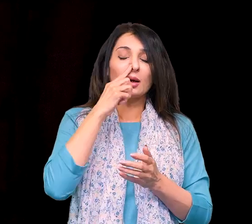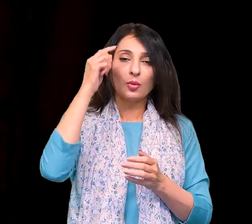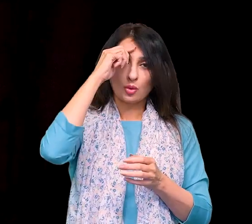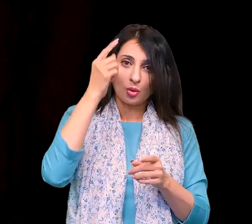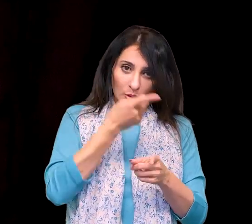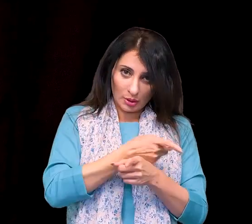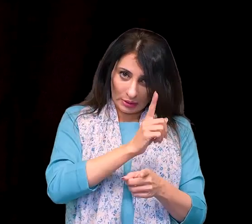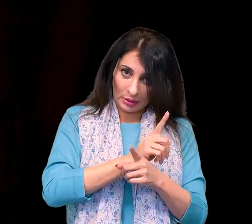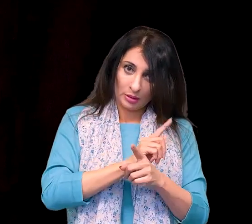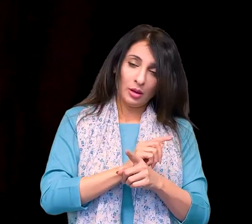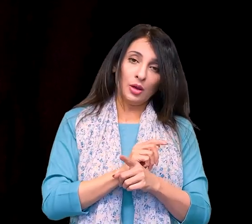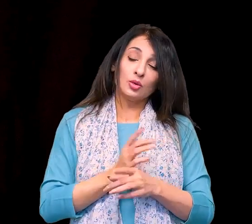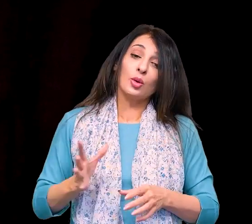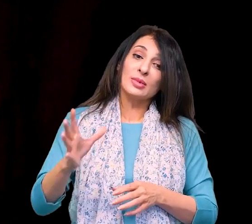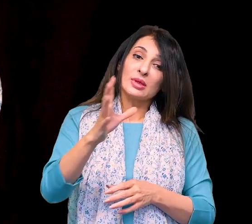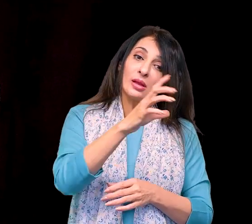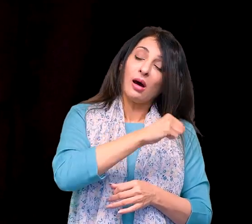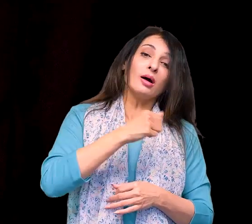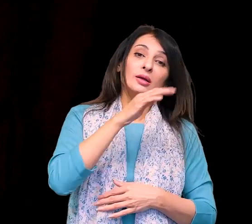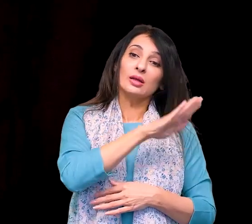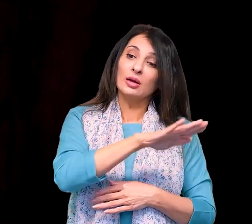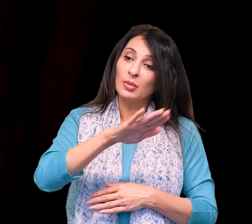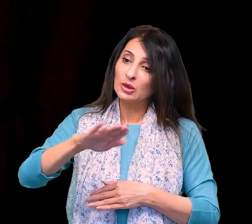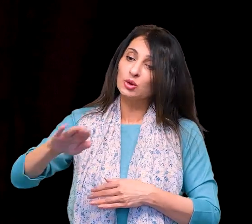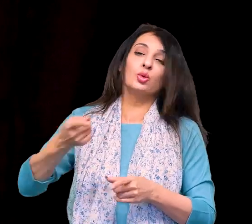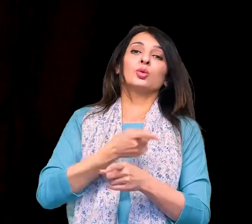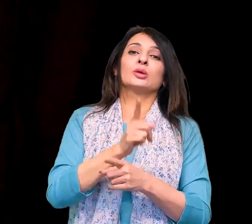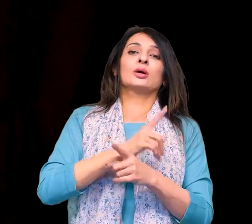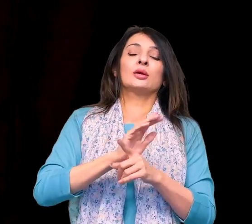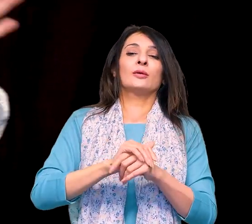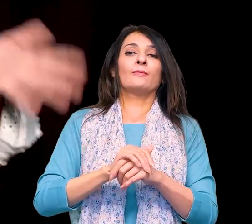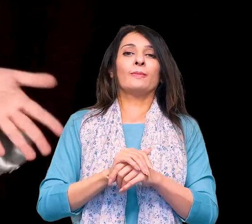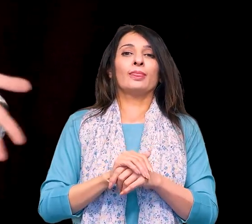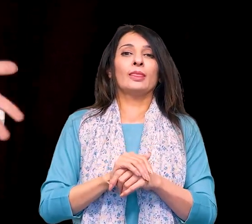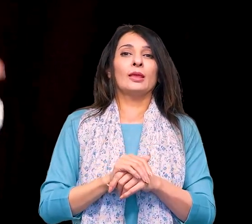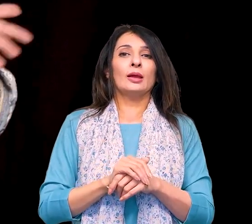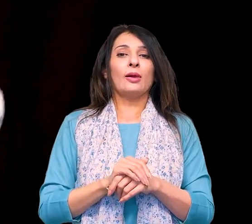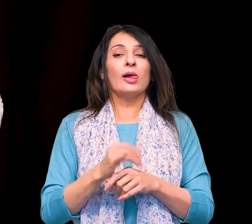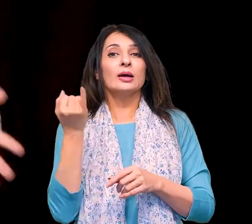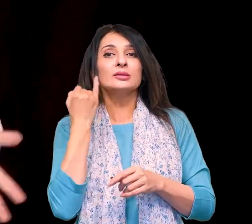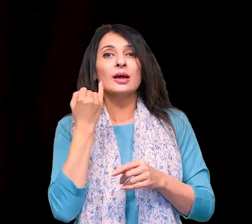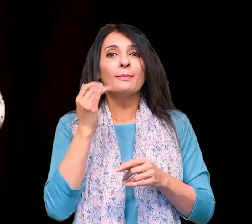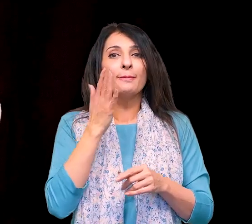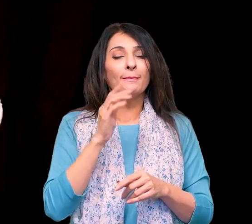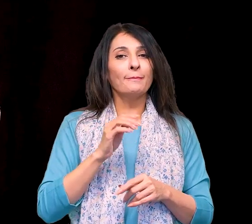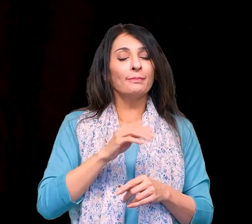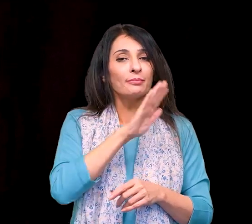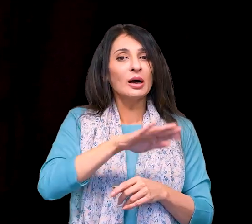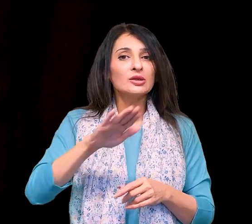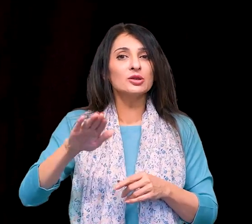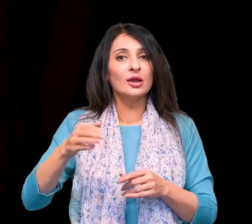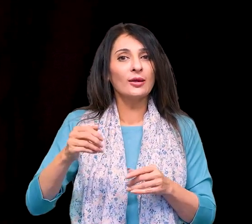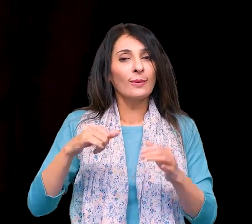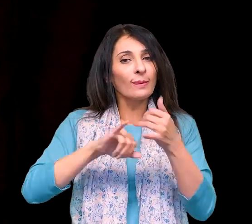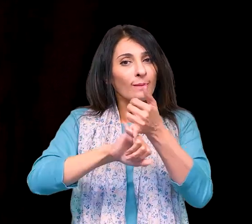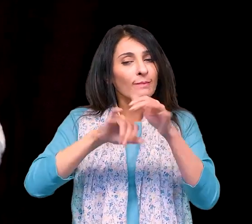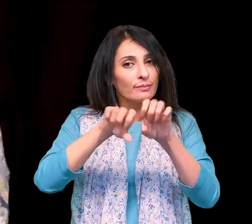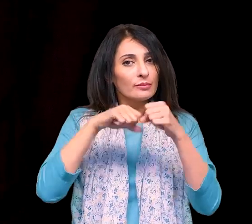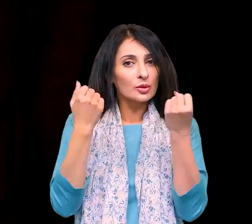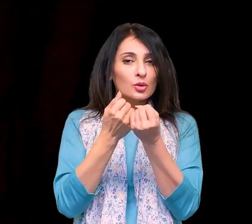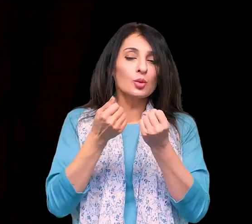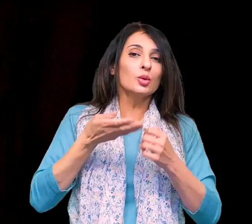when you educate a mom, you're educating her entire generation. Because whether the children go to school or don't, whether they have